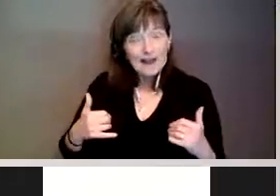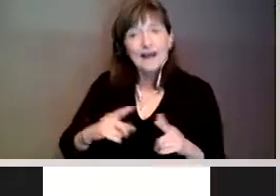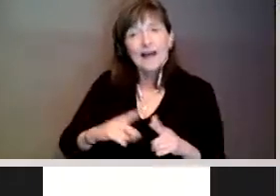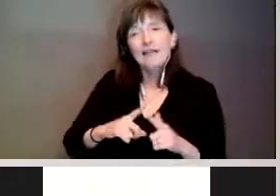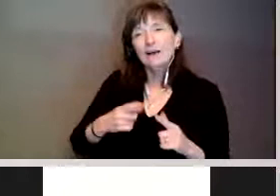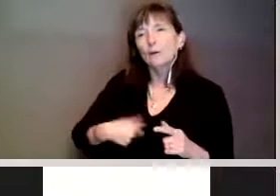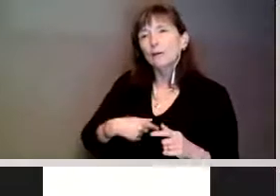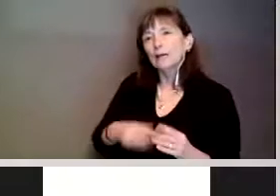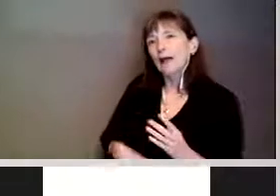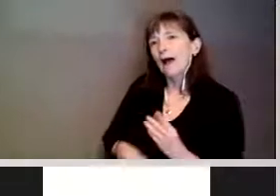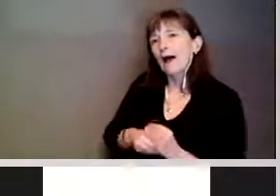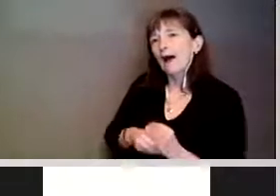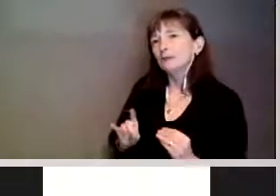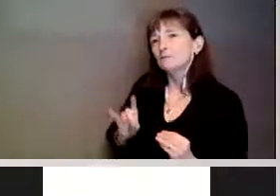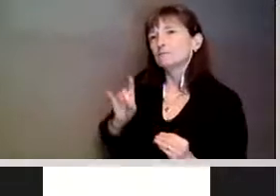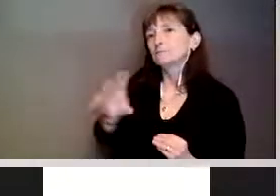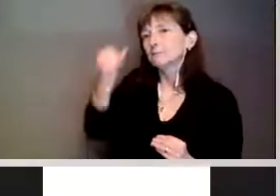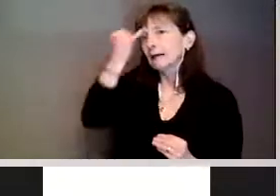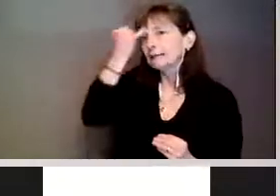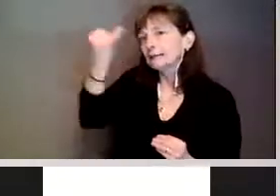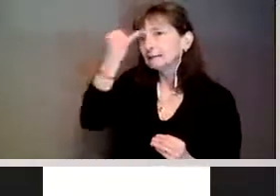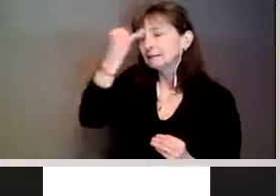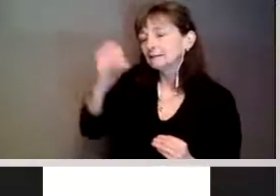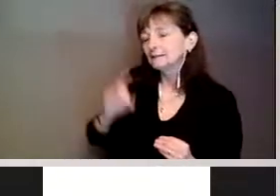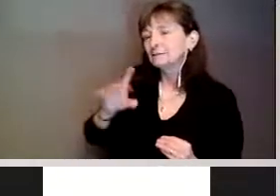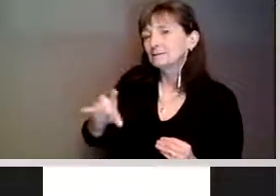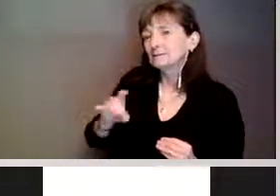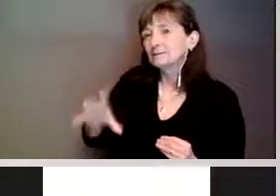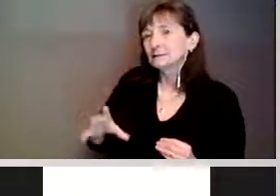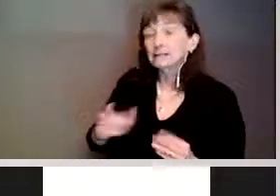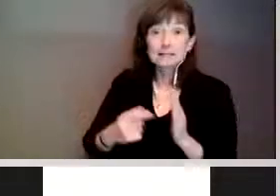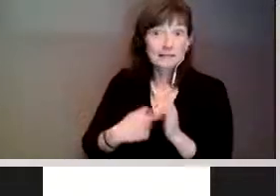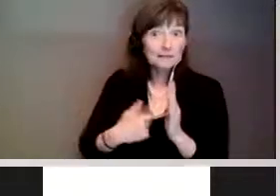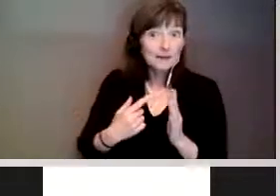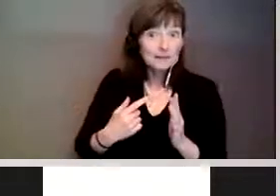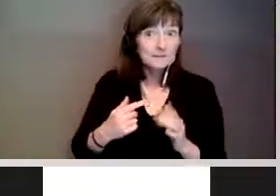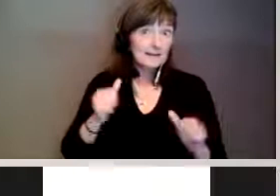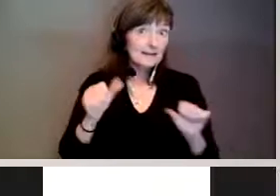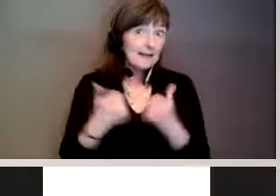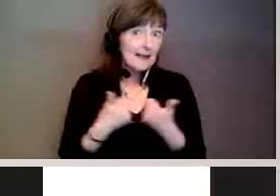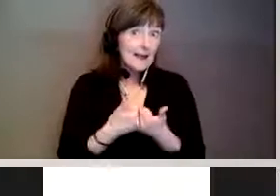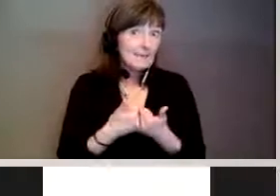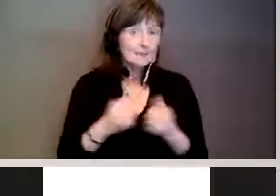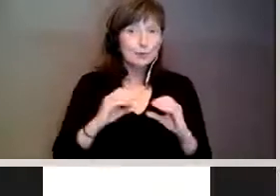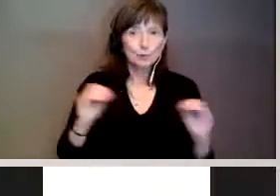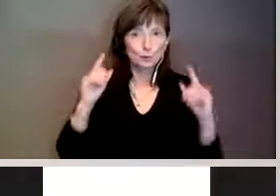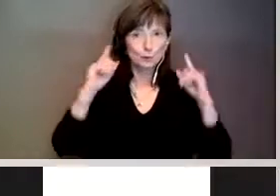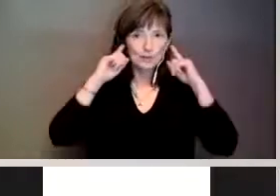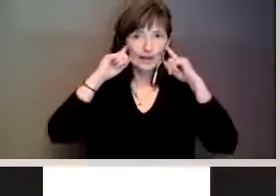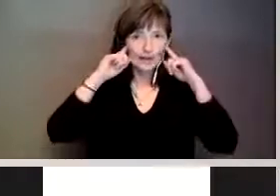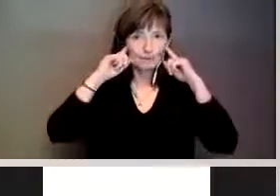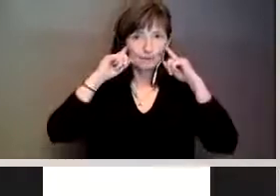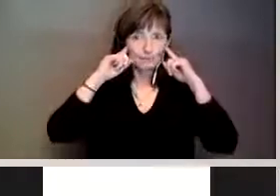and we often do games that have no sound. So we see the shapes of people's bodies